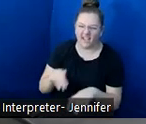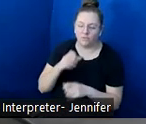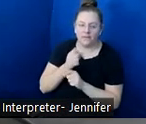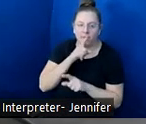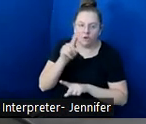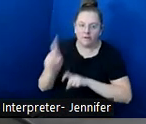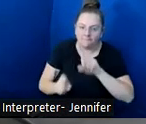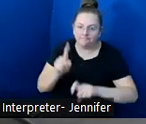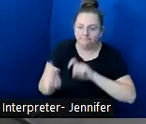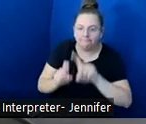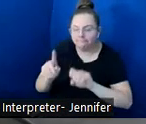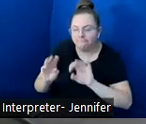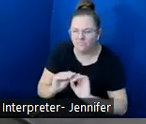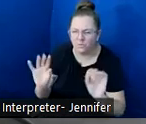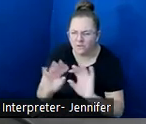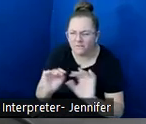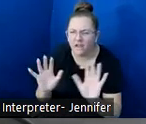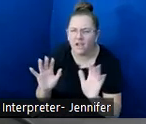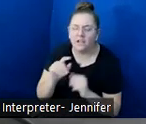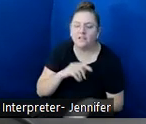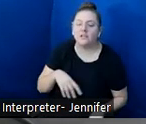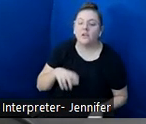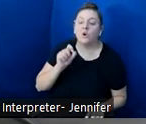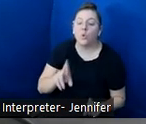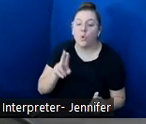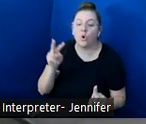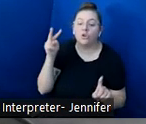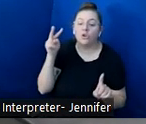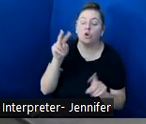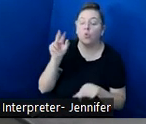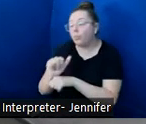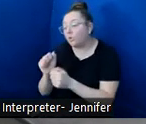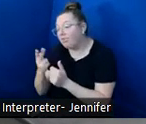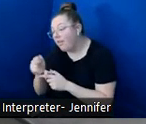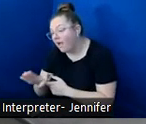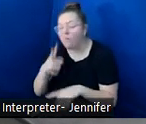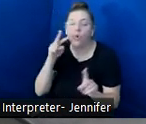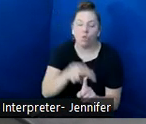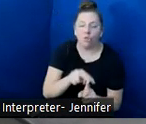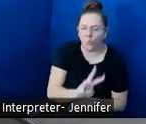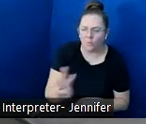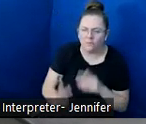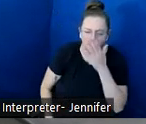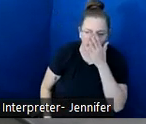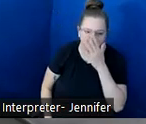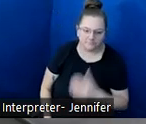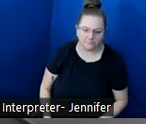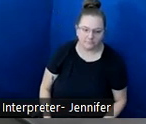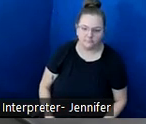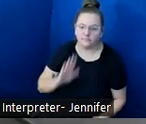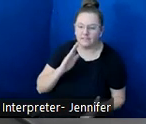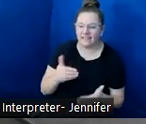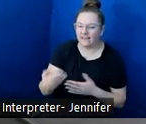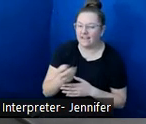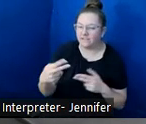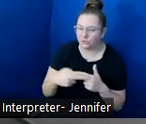of questions, or look on their work with the hub, or look on their website. In the next couple of slides, we're